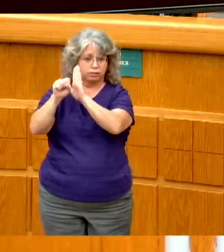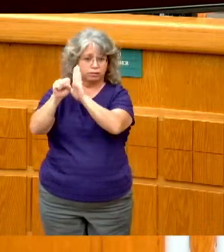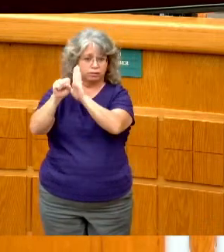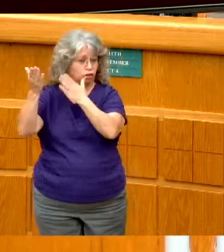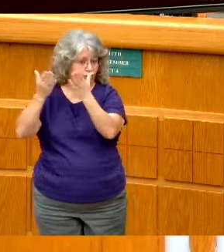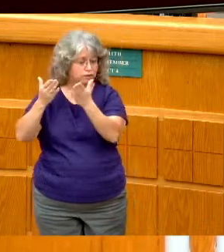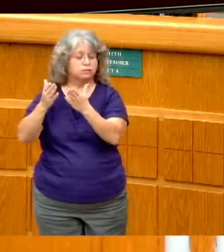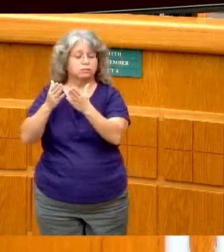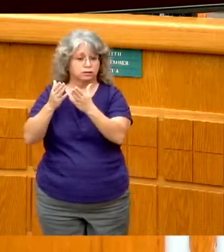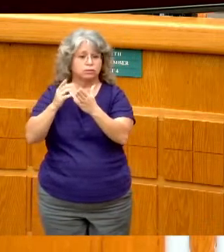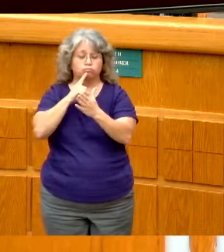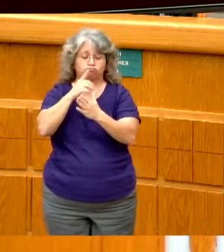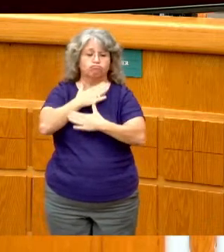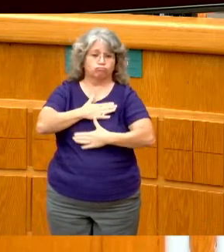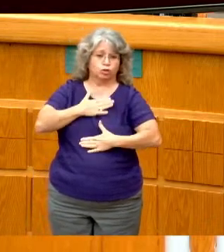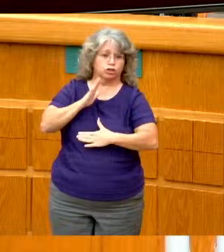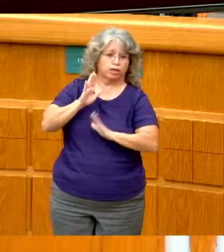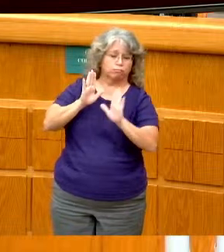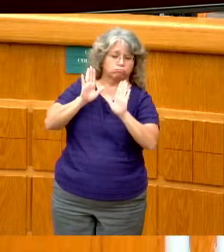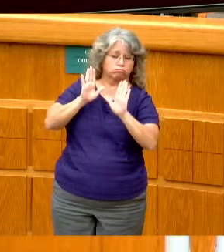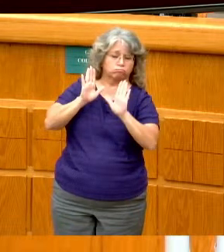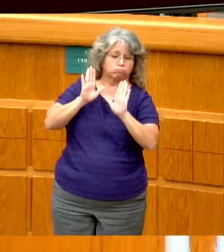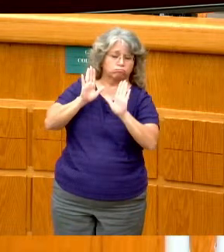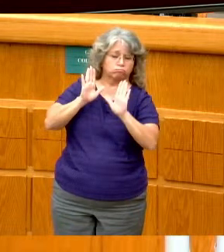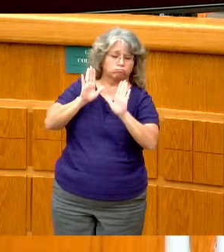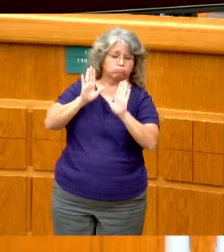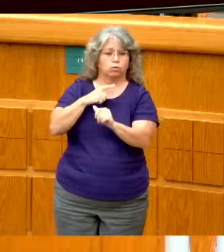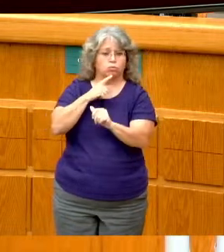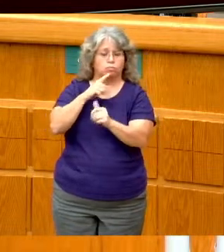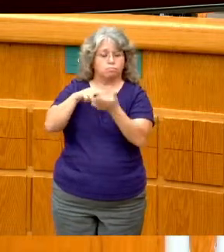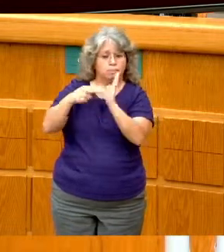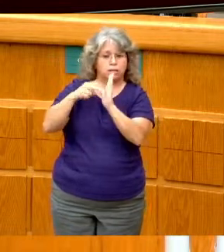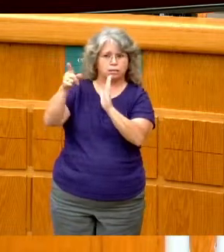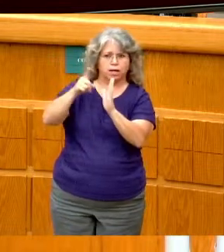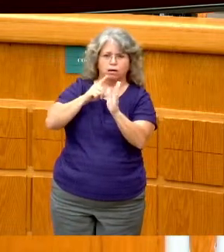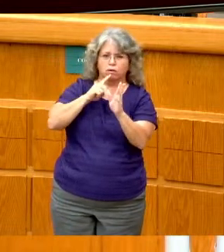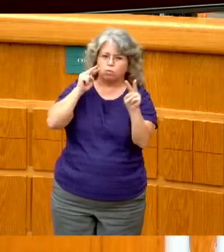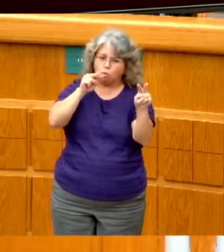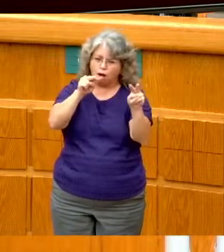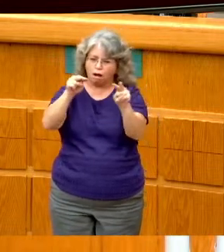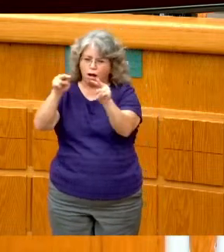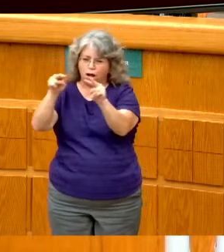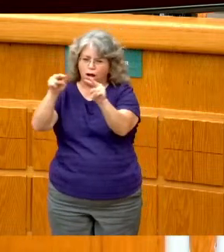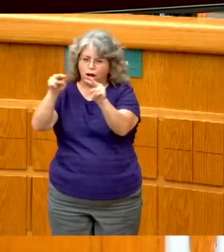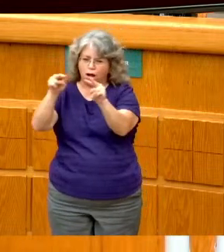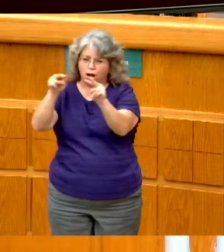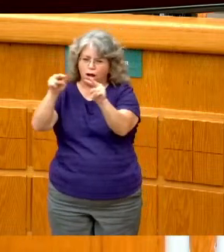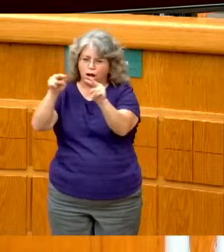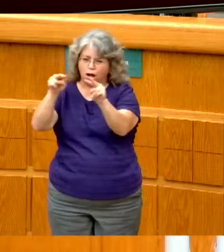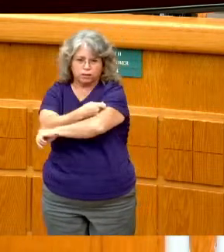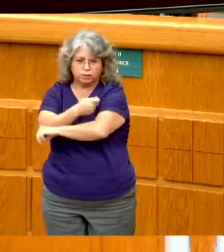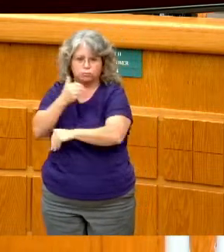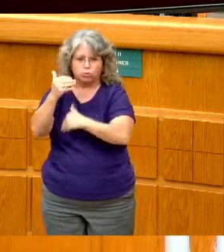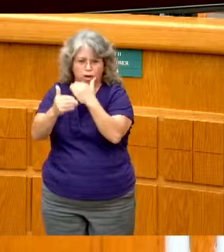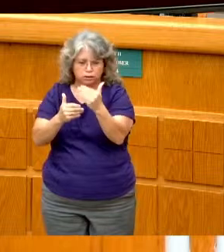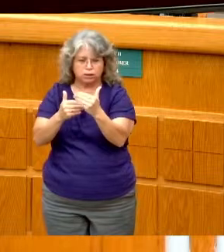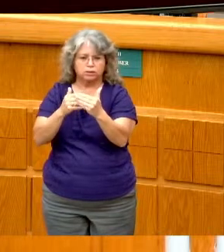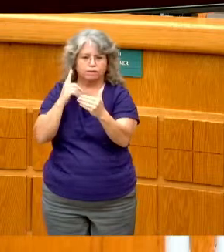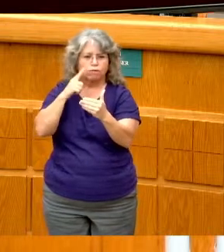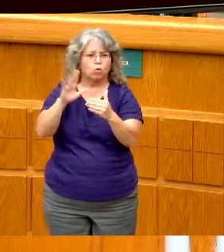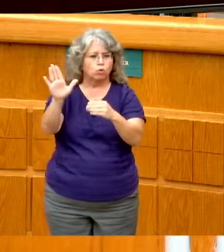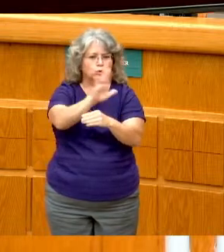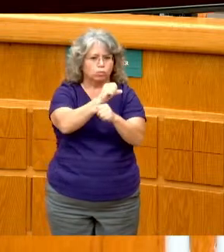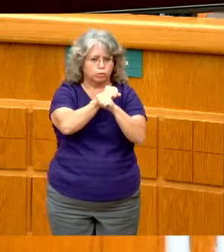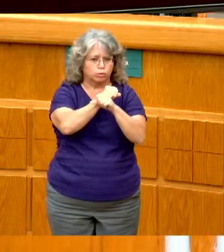that our regulatory agencies are carefully monitoring the vaccine process to protect the public. As updates on the